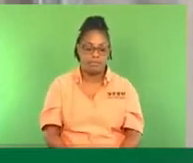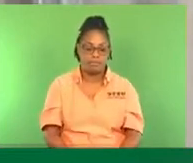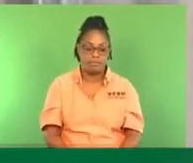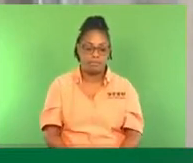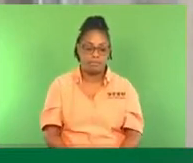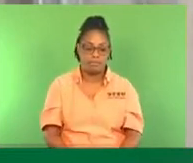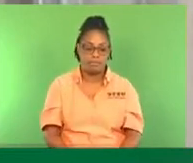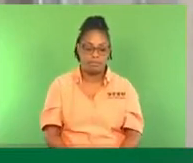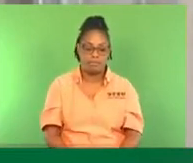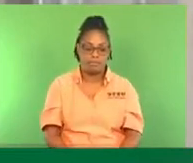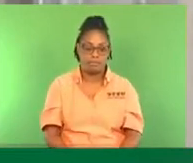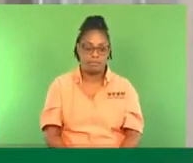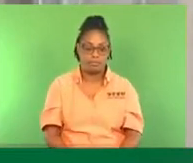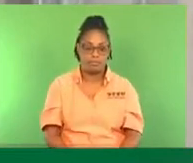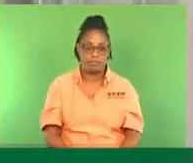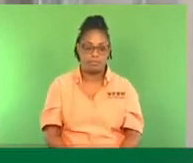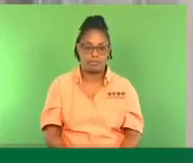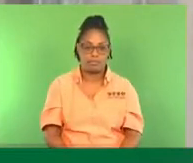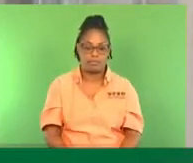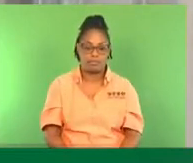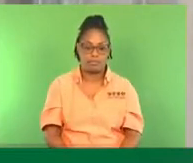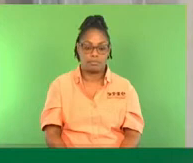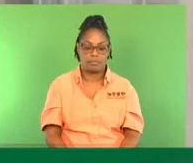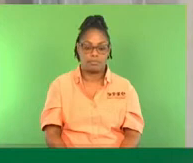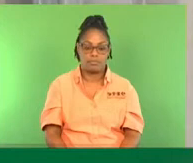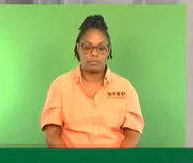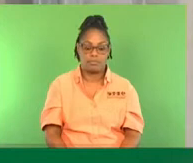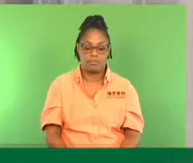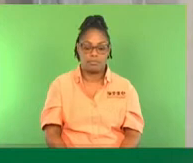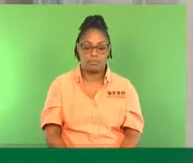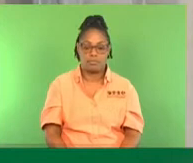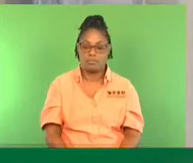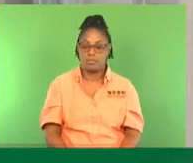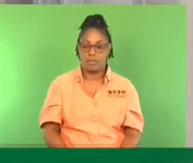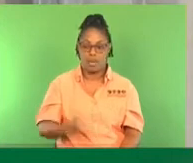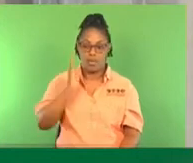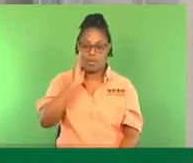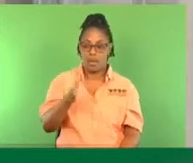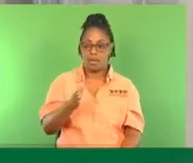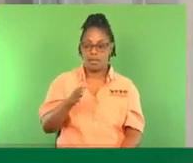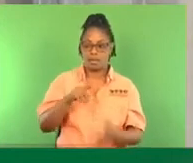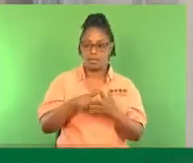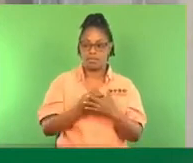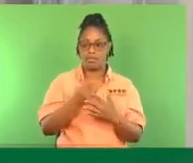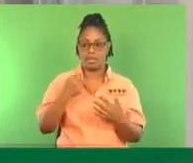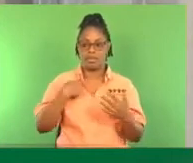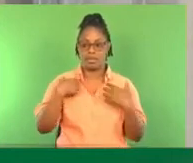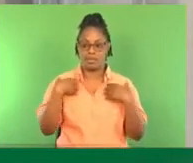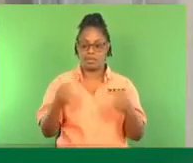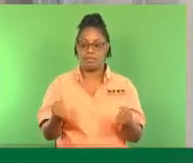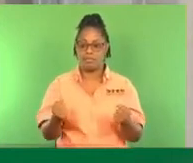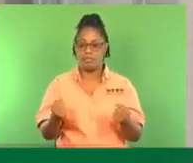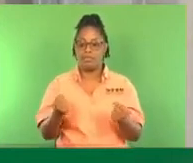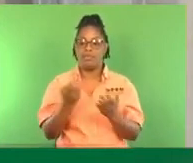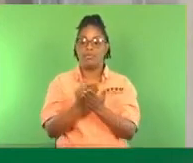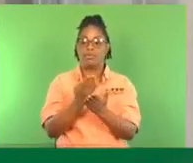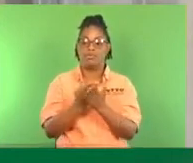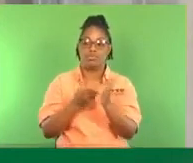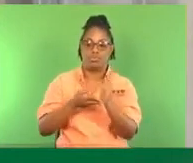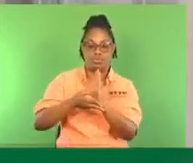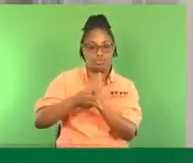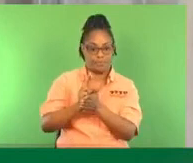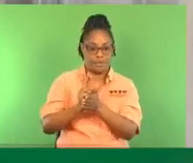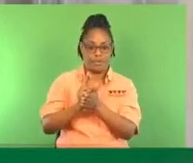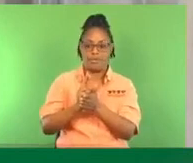Madam Speaker, I will start with health. Budget review. In examining